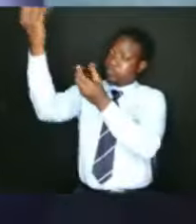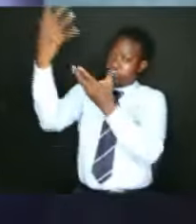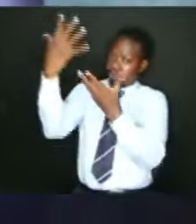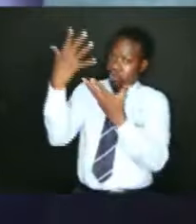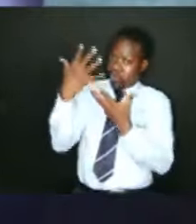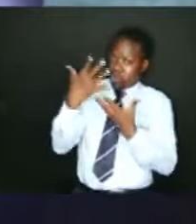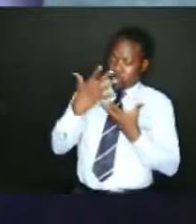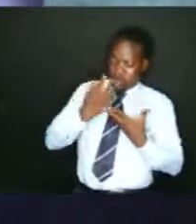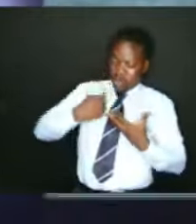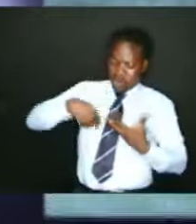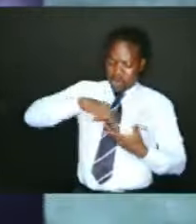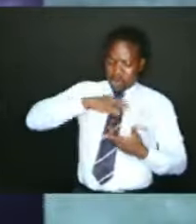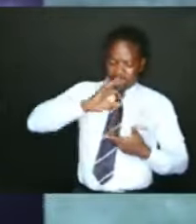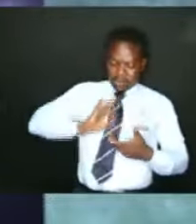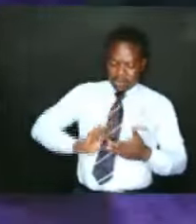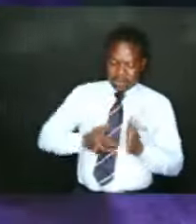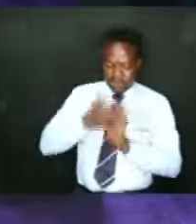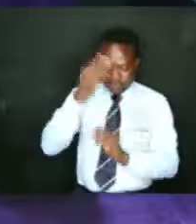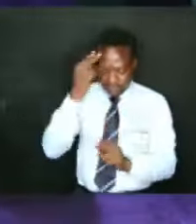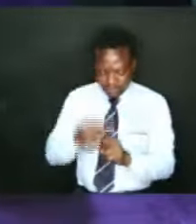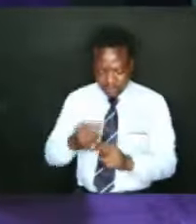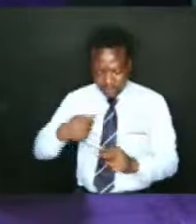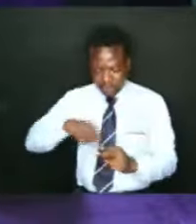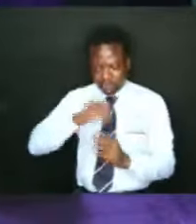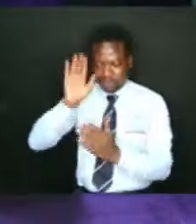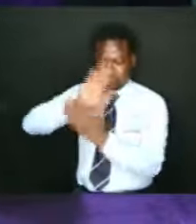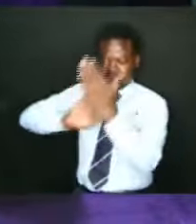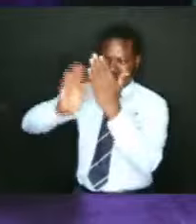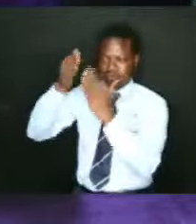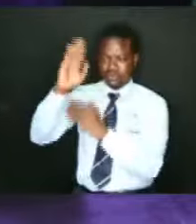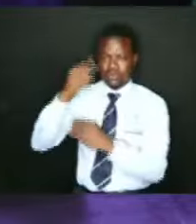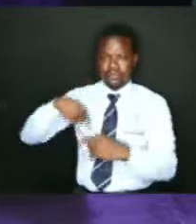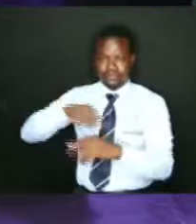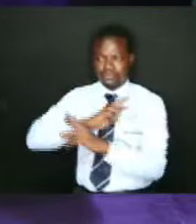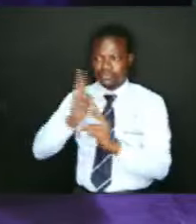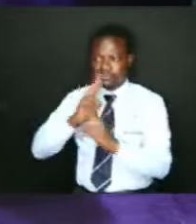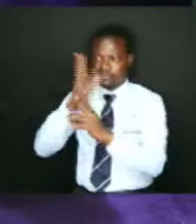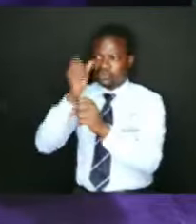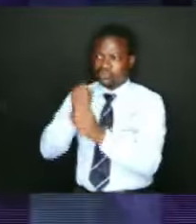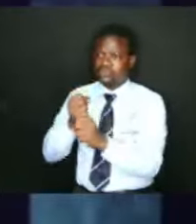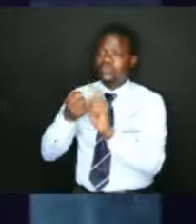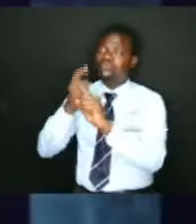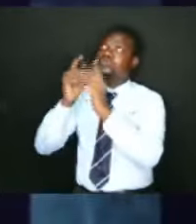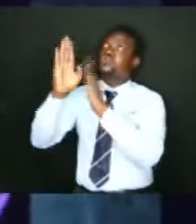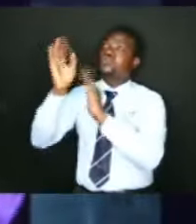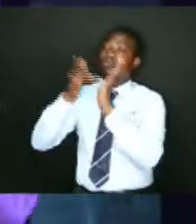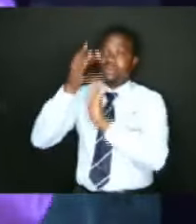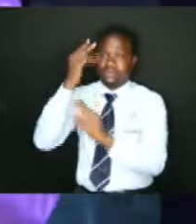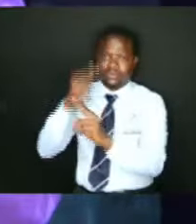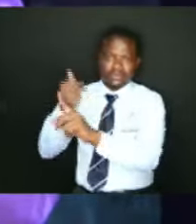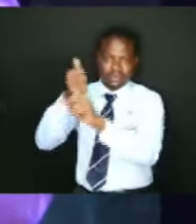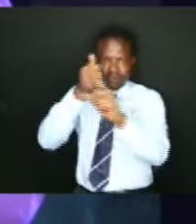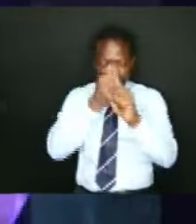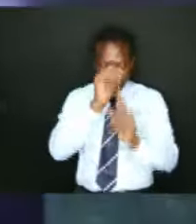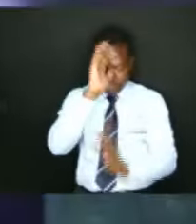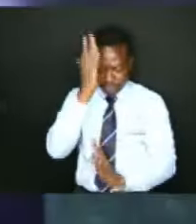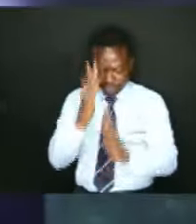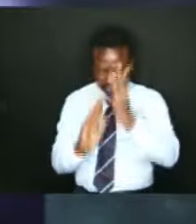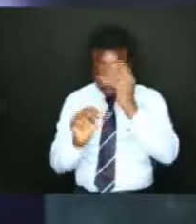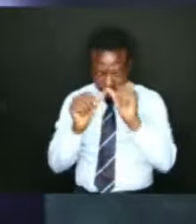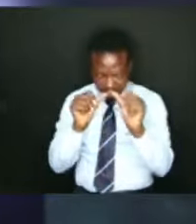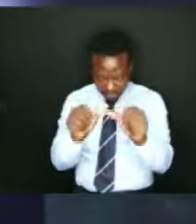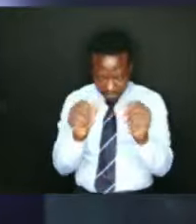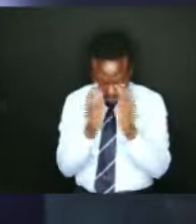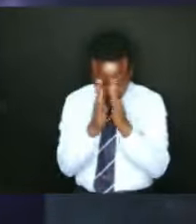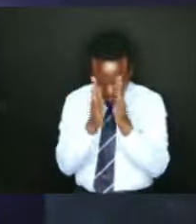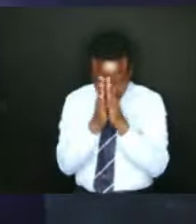and body into the Lord's hands as we stand before him to receive from him tonight. Lift your voice wherever you are. Let's open our mouths and begin to pray. Father, we